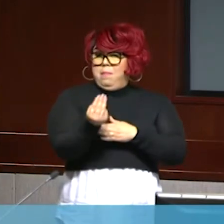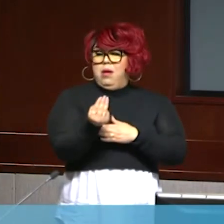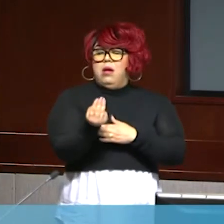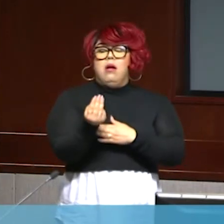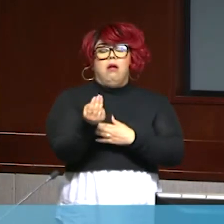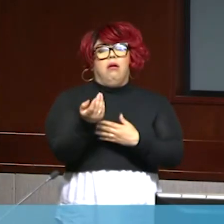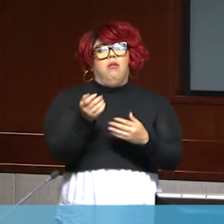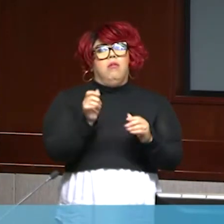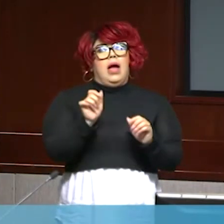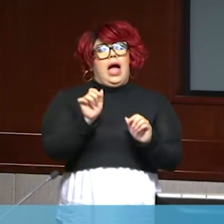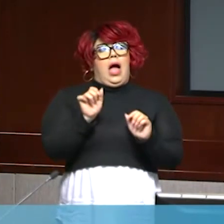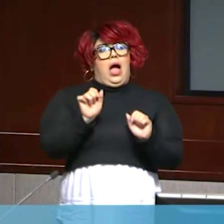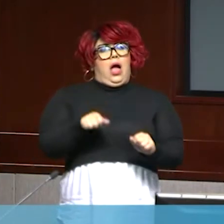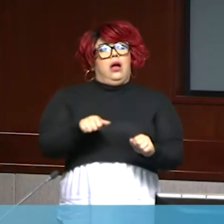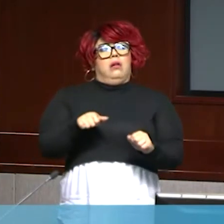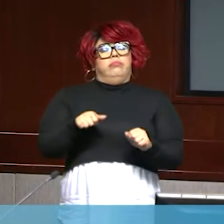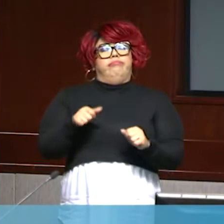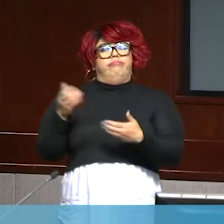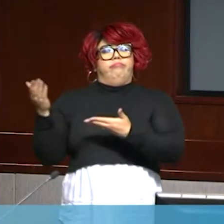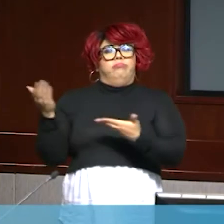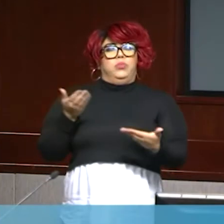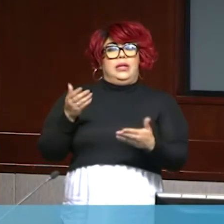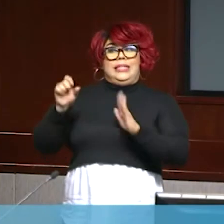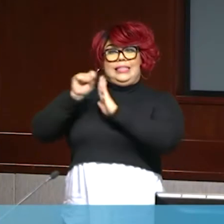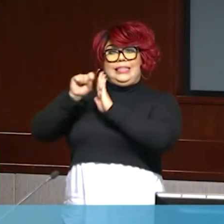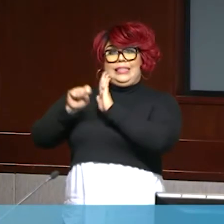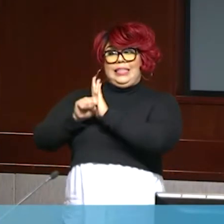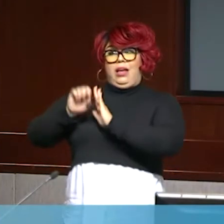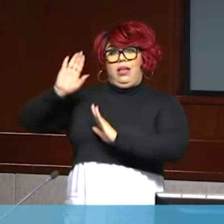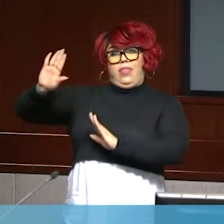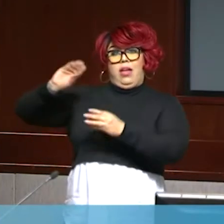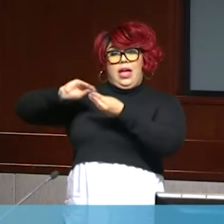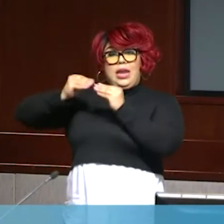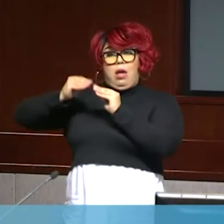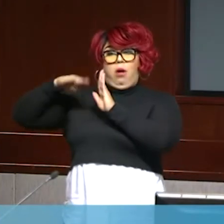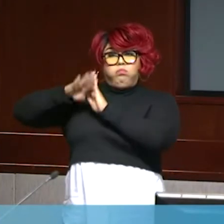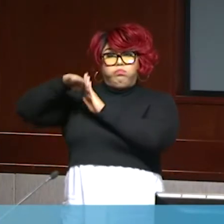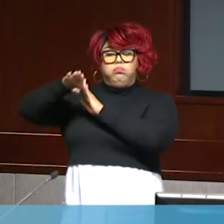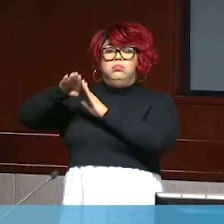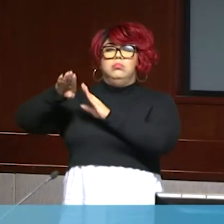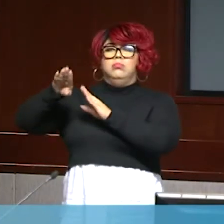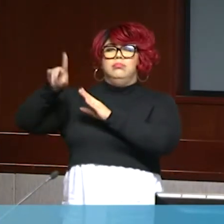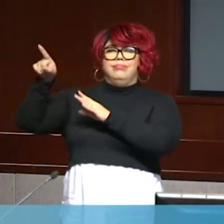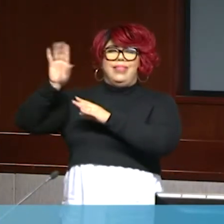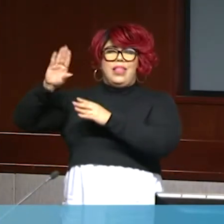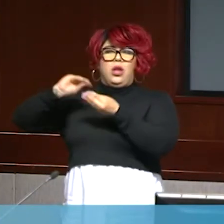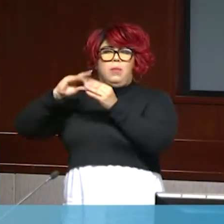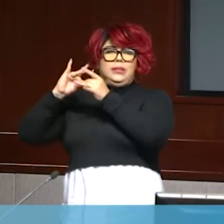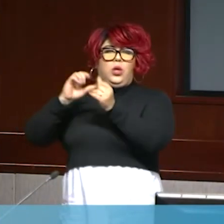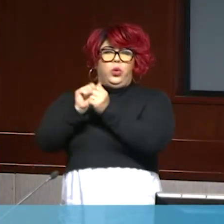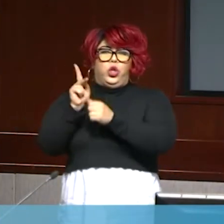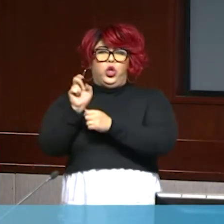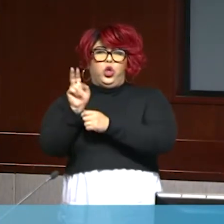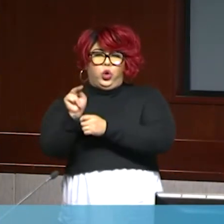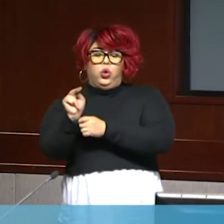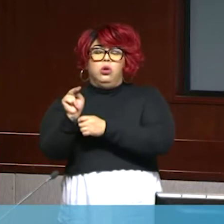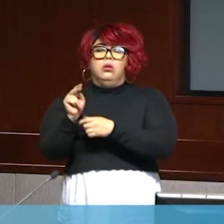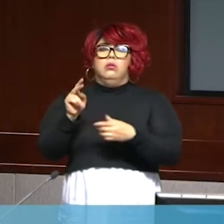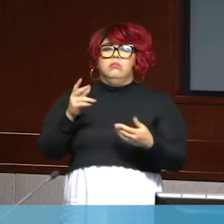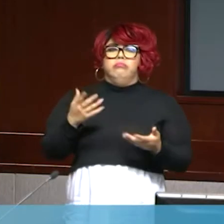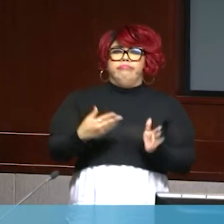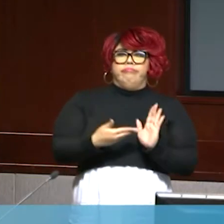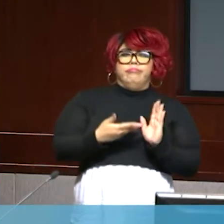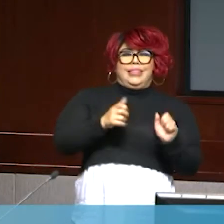together some of the state modeling that they have given to us as it relates to Kern, so that we can try to answer that question.